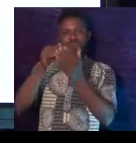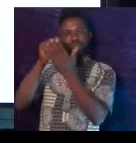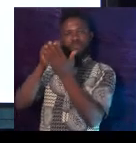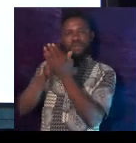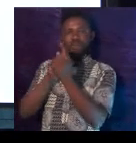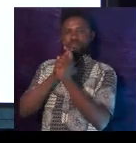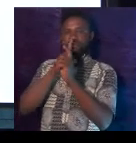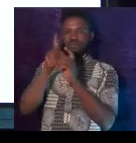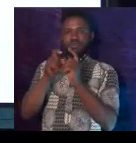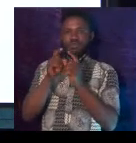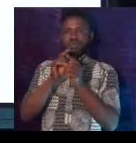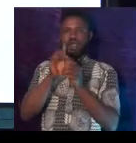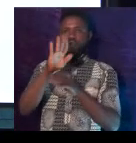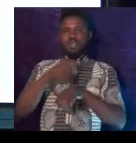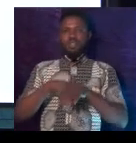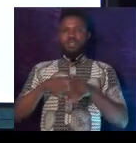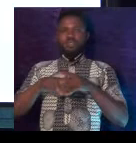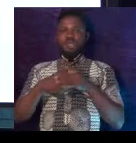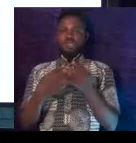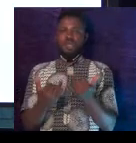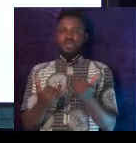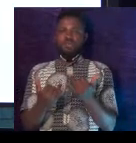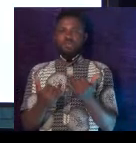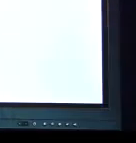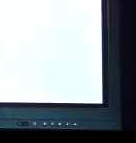following questions. Your time starts now.